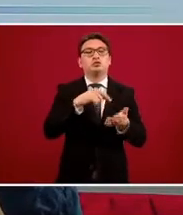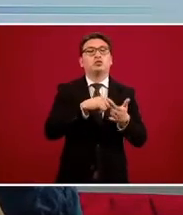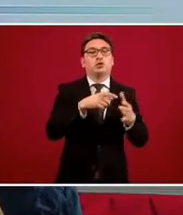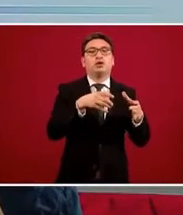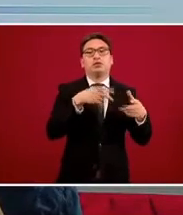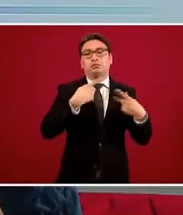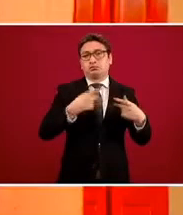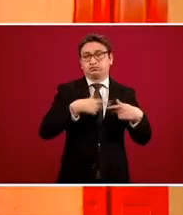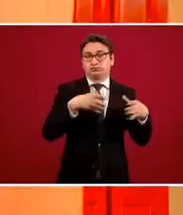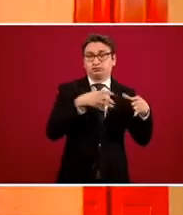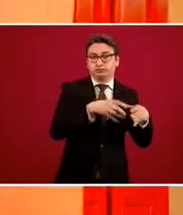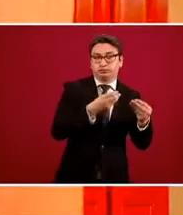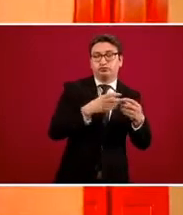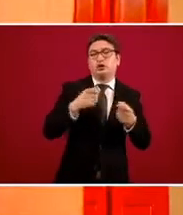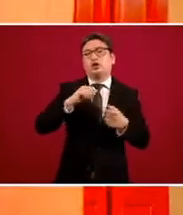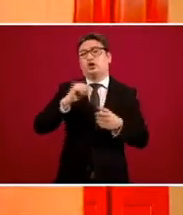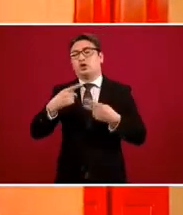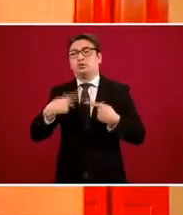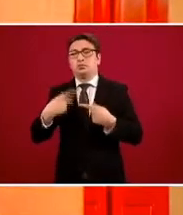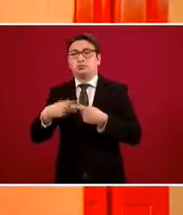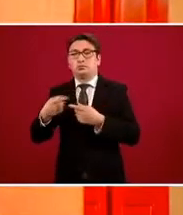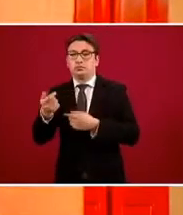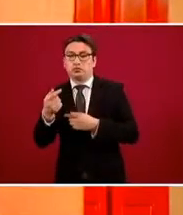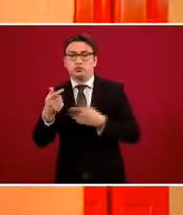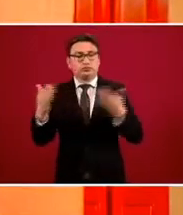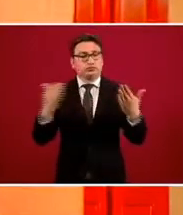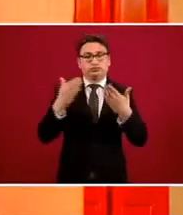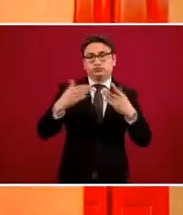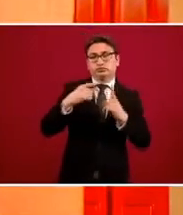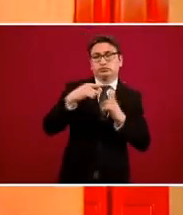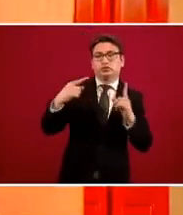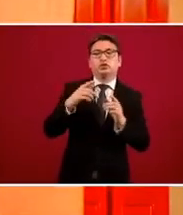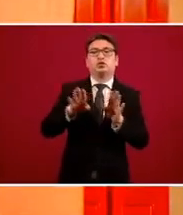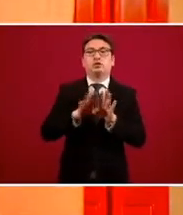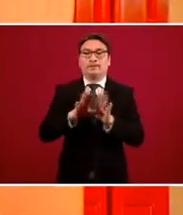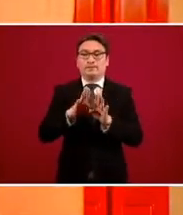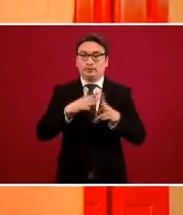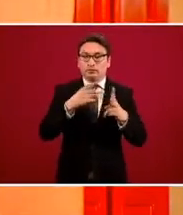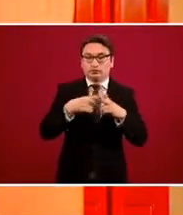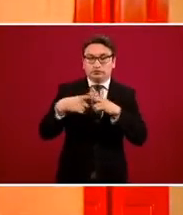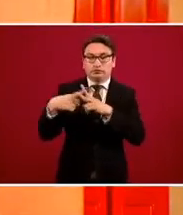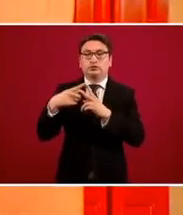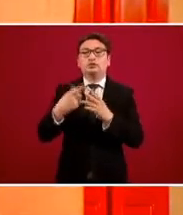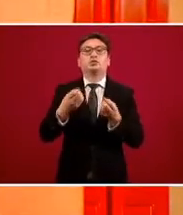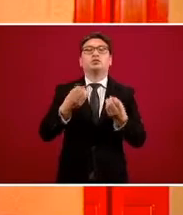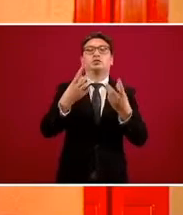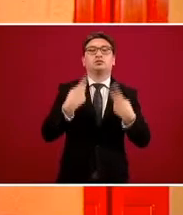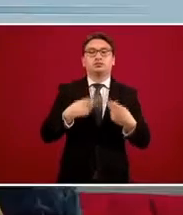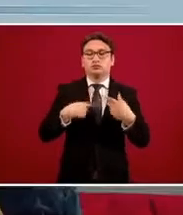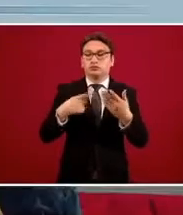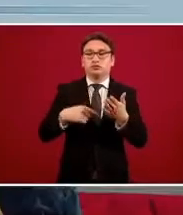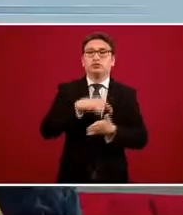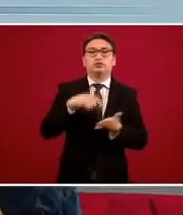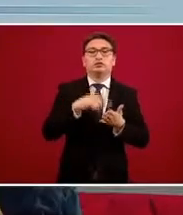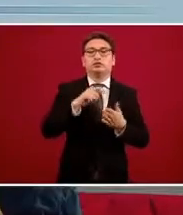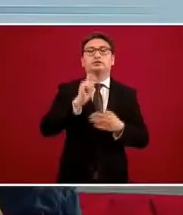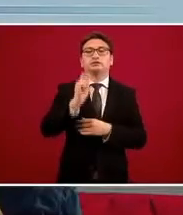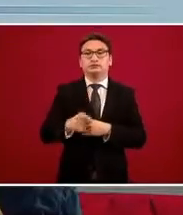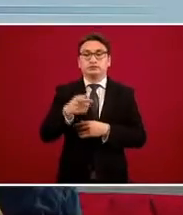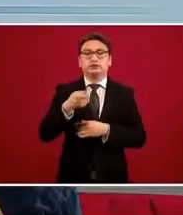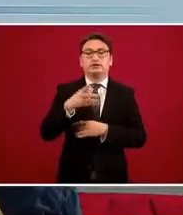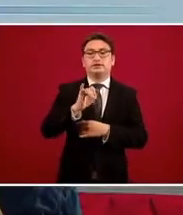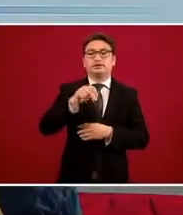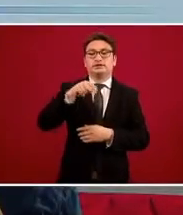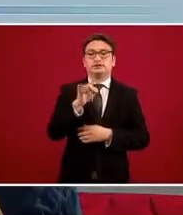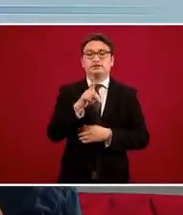the different populations of each state, the amount of confirmed cases. Then we have a